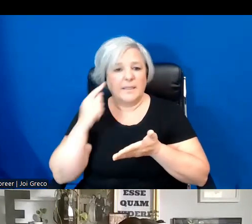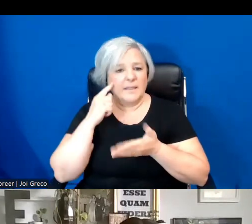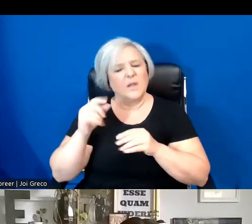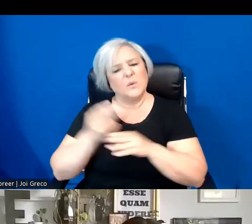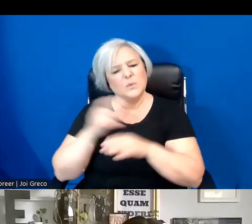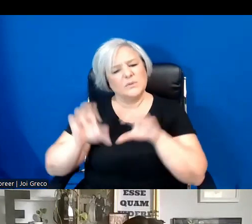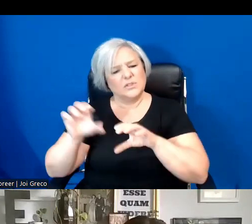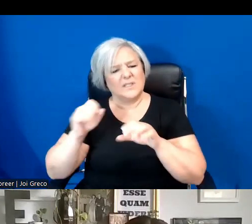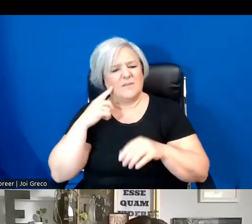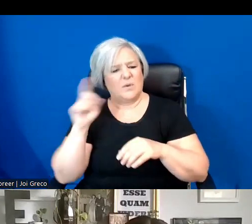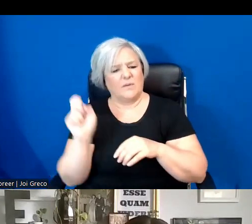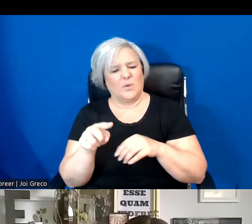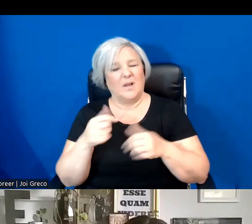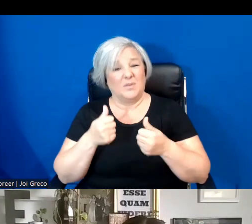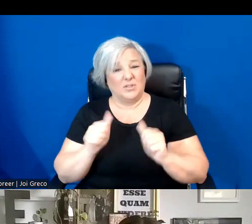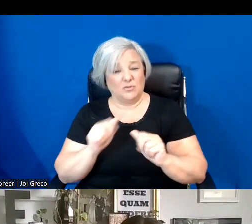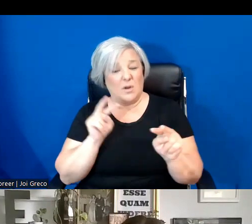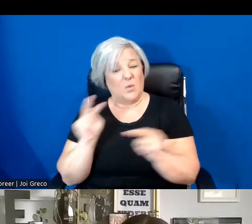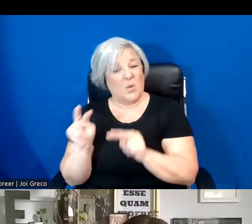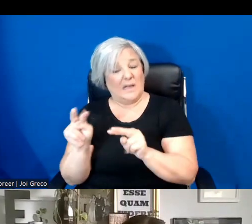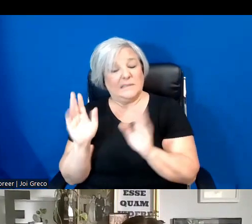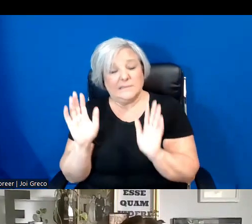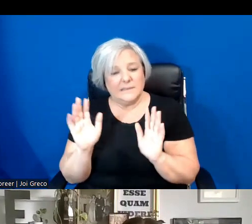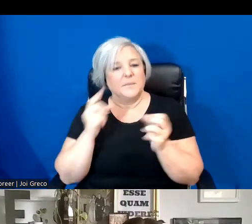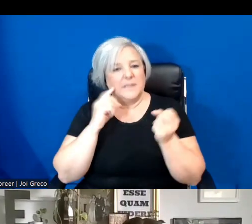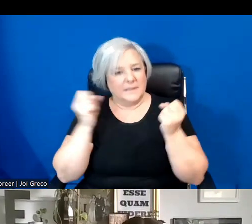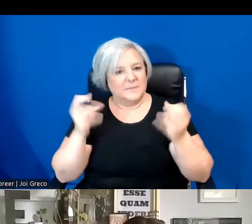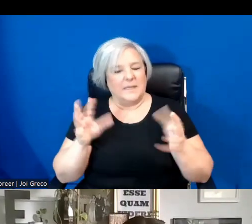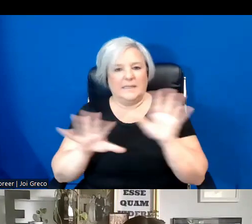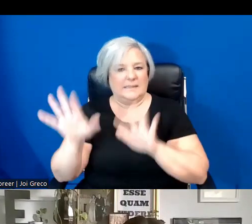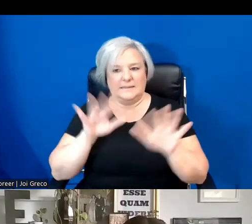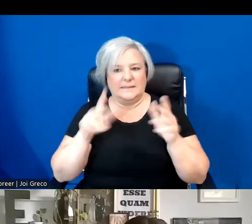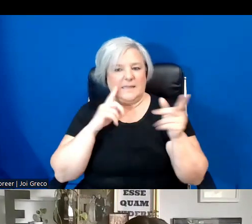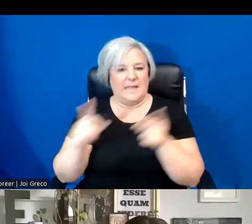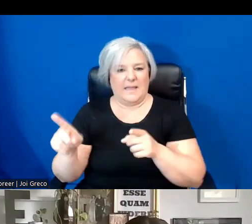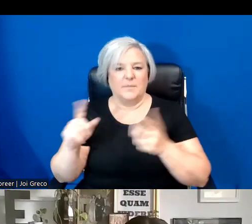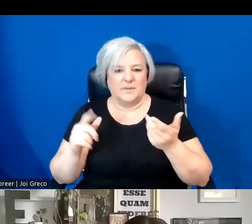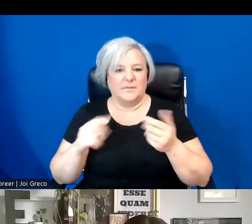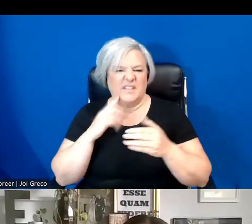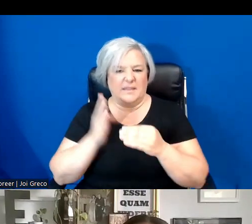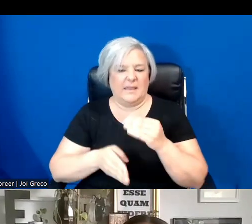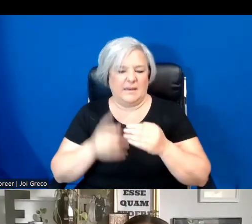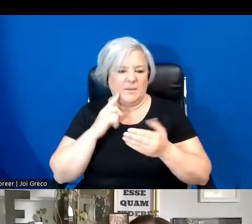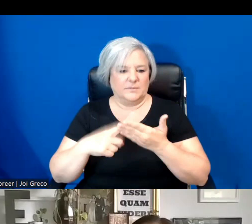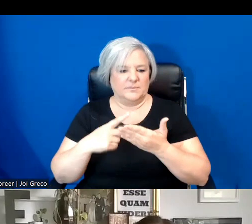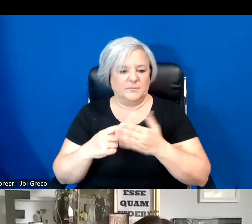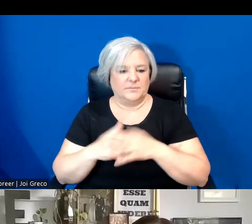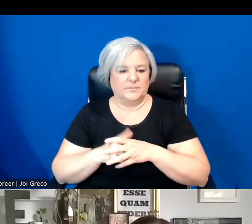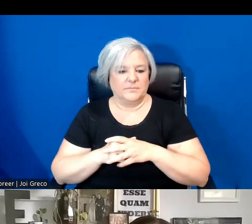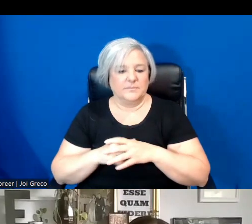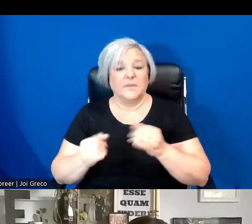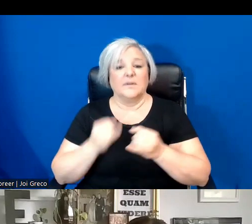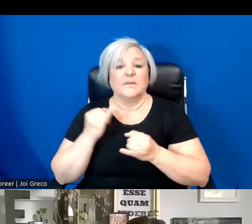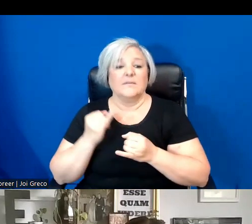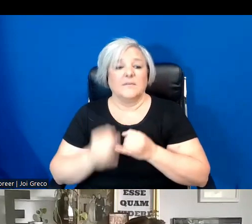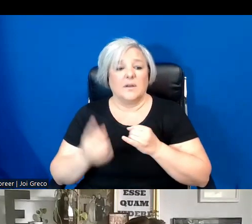you have a question, I'm going to try to keep an eye on it, but there's a lot of things happening. So if I don't get to it, I'll get to it at the end. And then finally, one